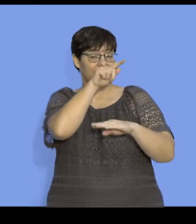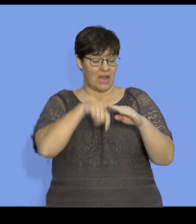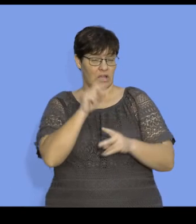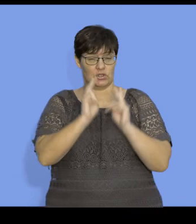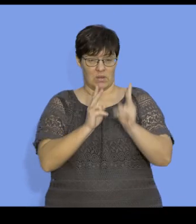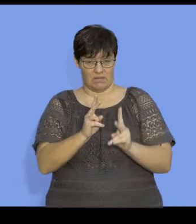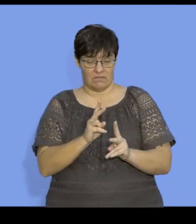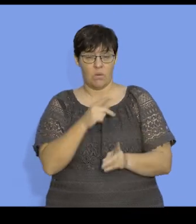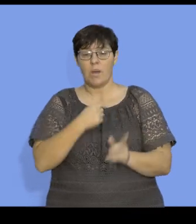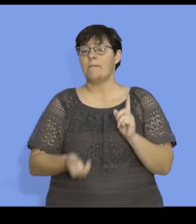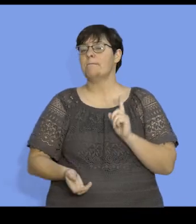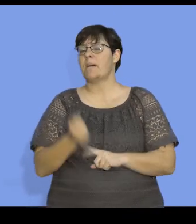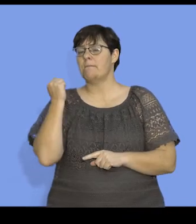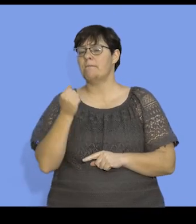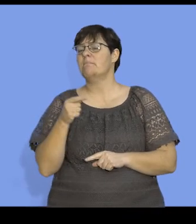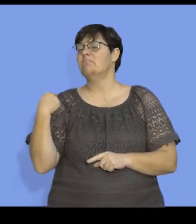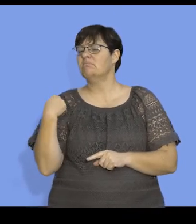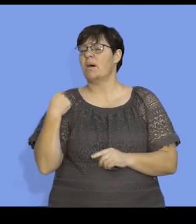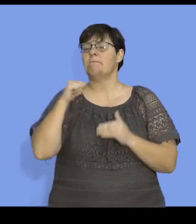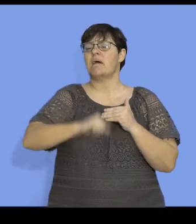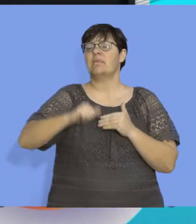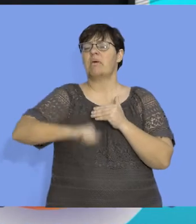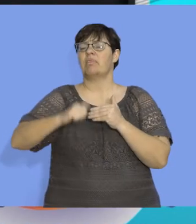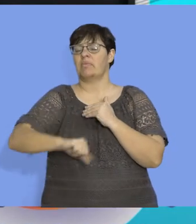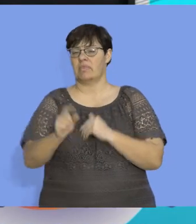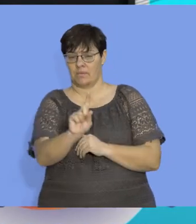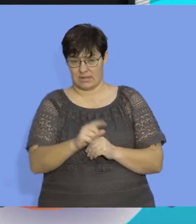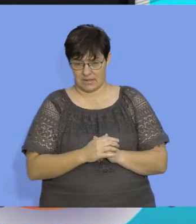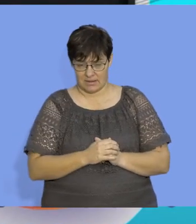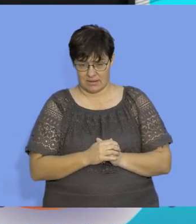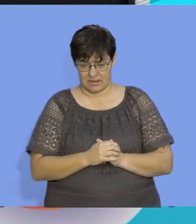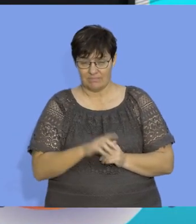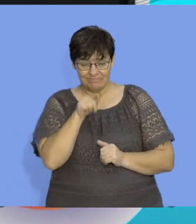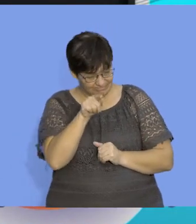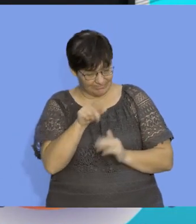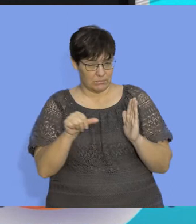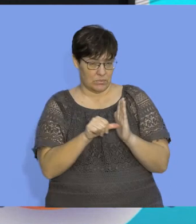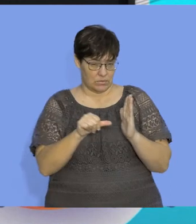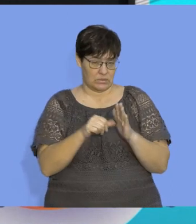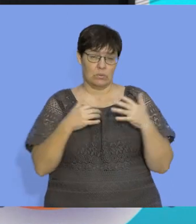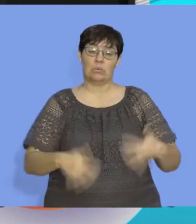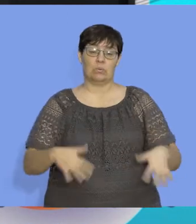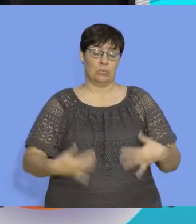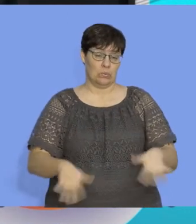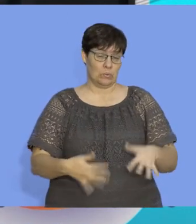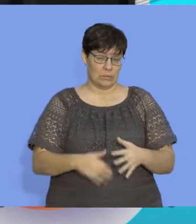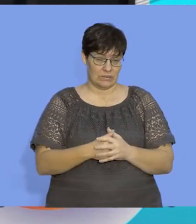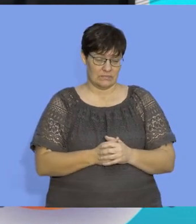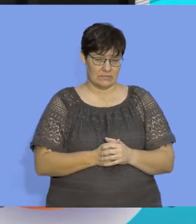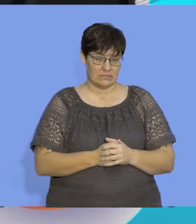out what was the amount per month. Important. Very, very important. So